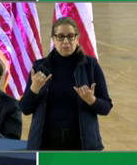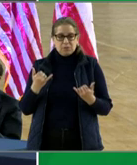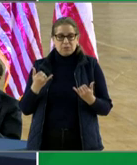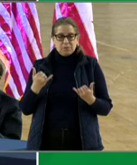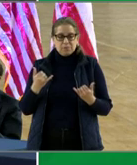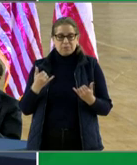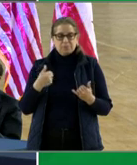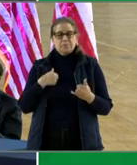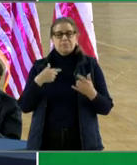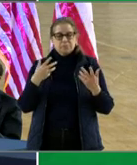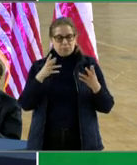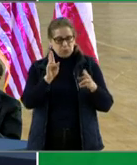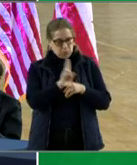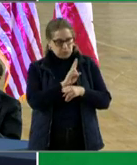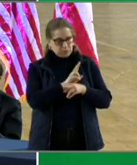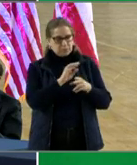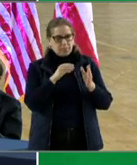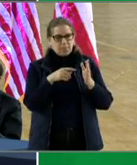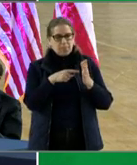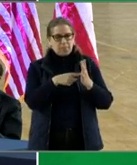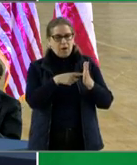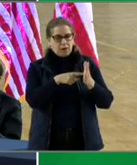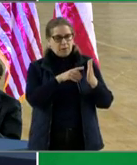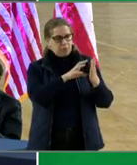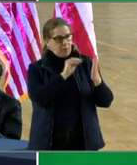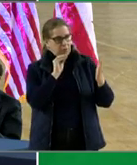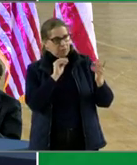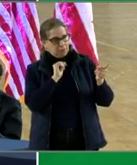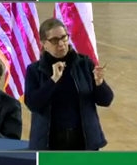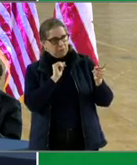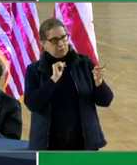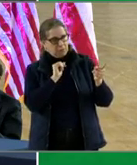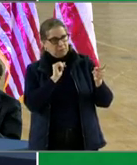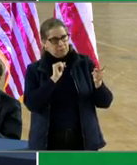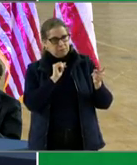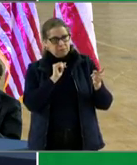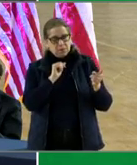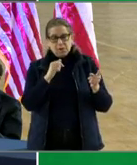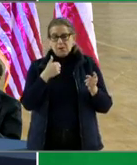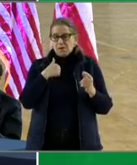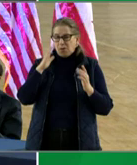it is, and we pray, I'm just going to tell you, we pray it's wrong. We do.